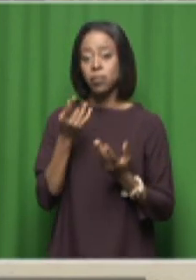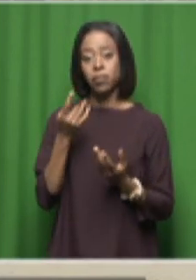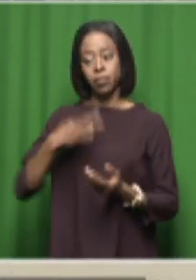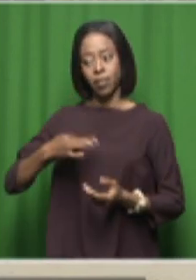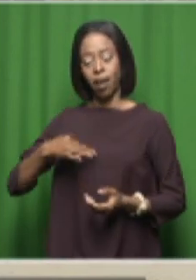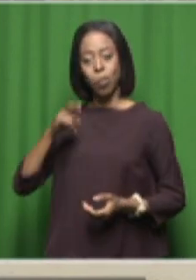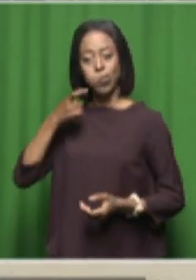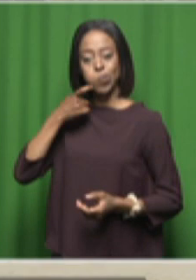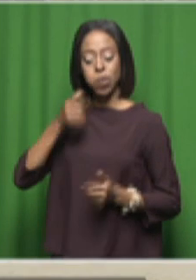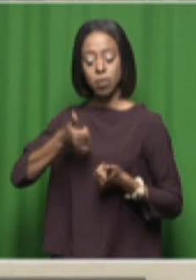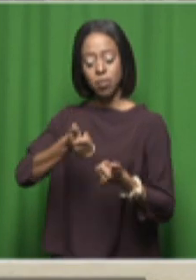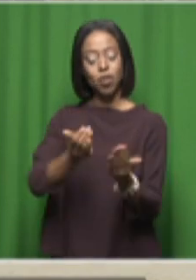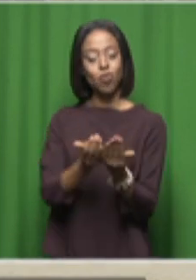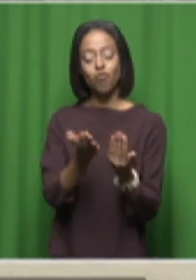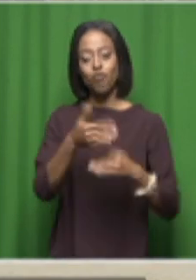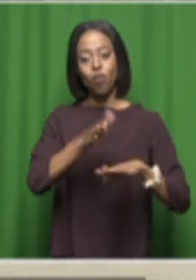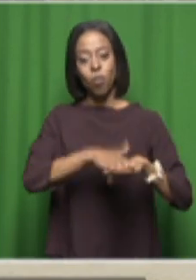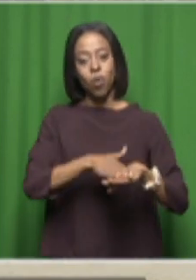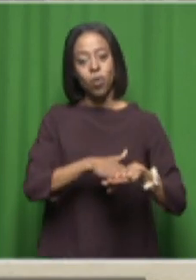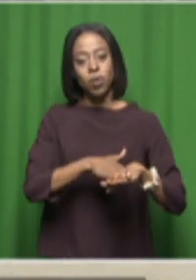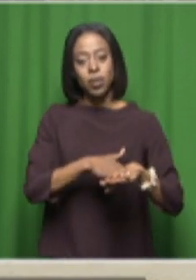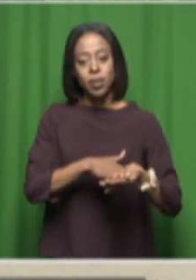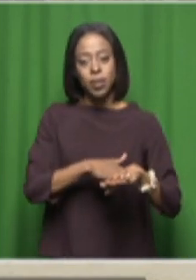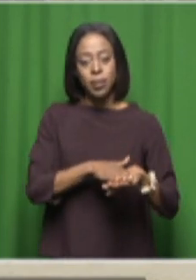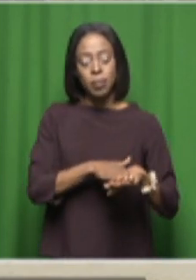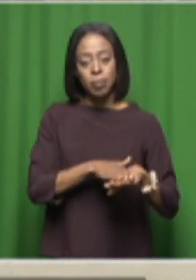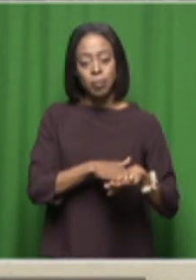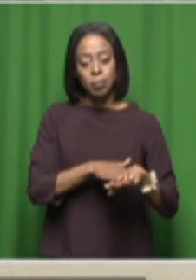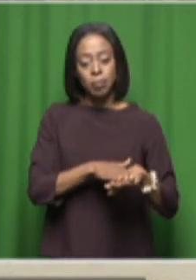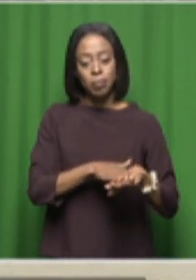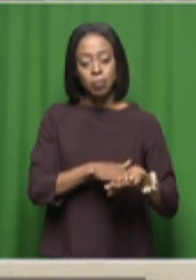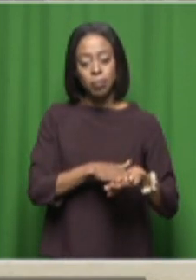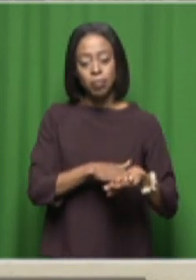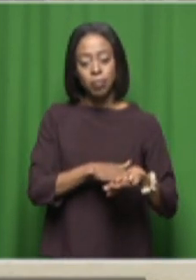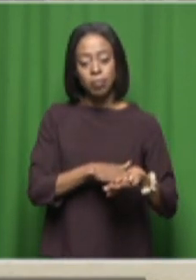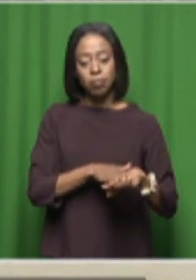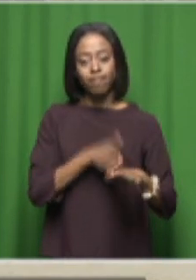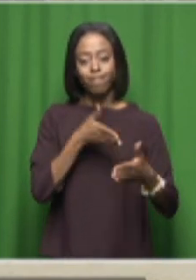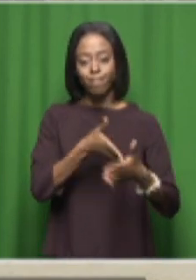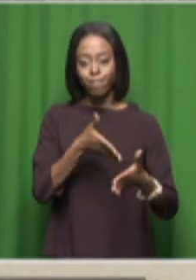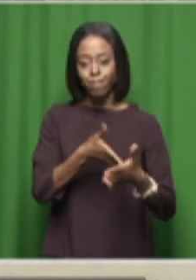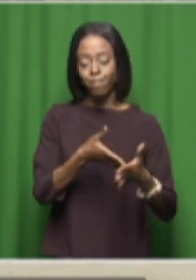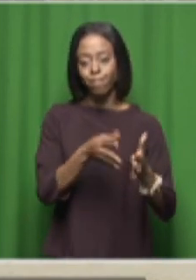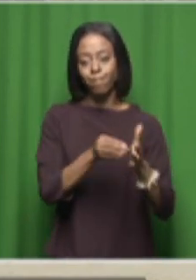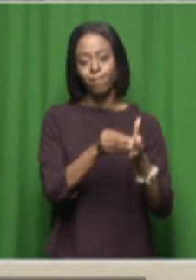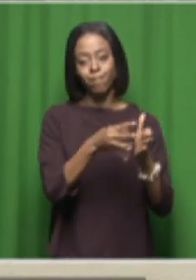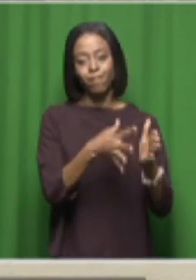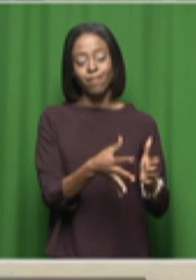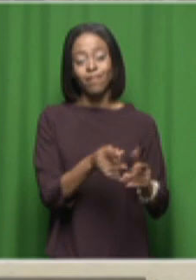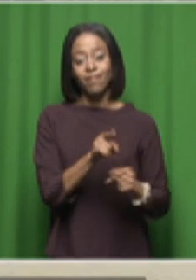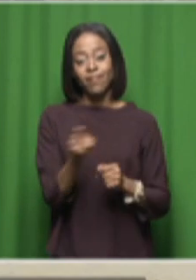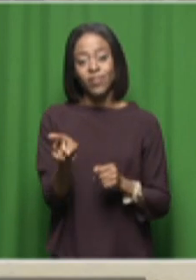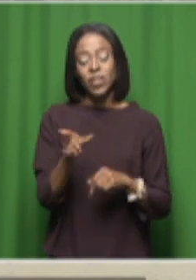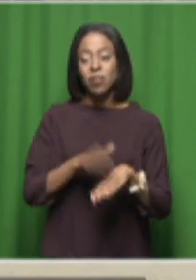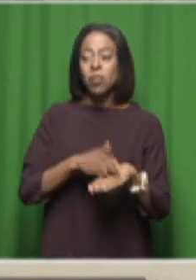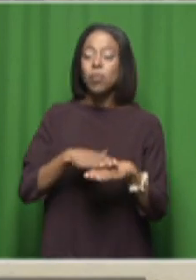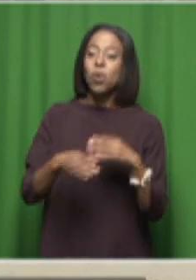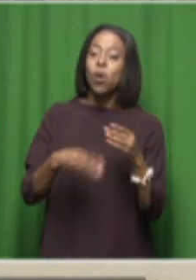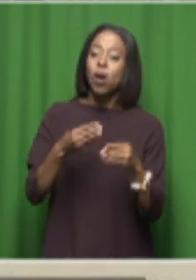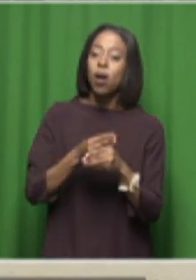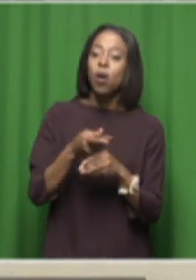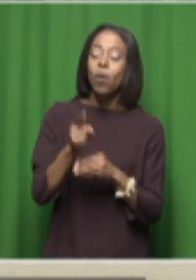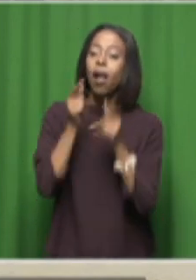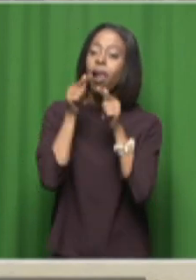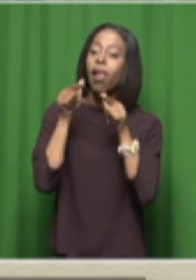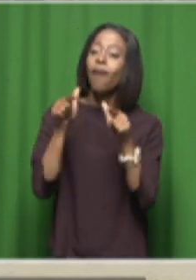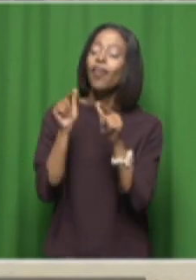don't return to school. We have barriers to learning, and these would include the